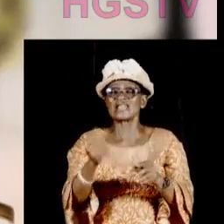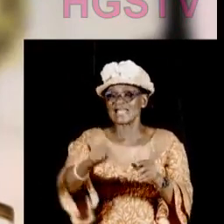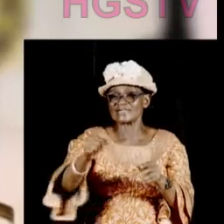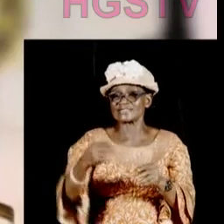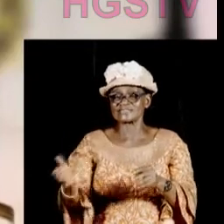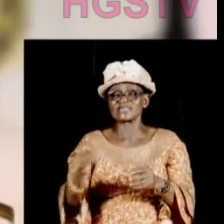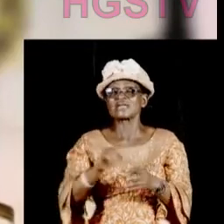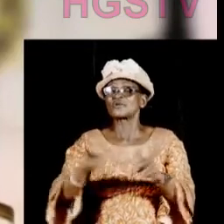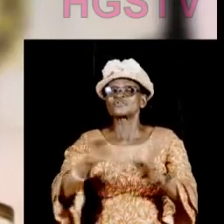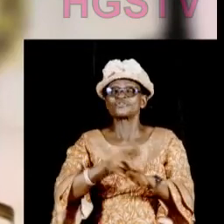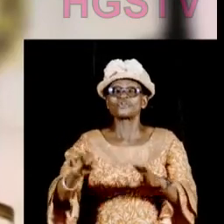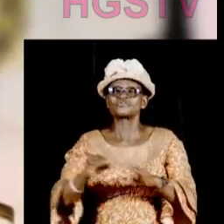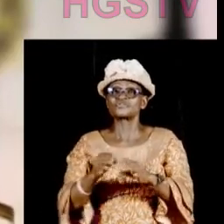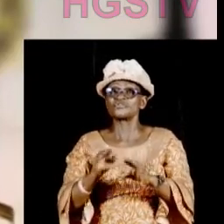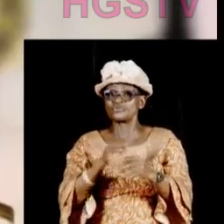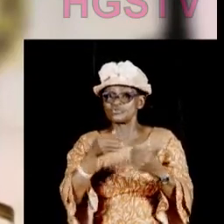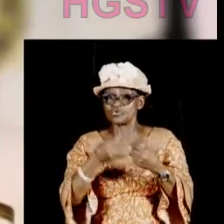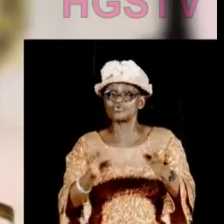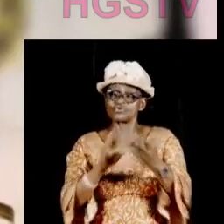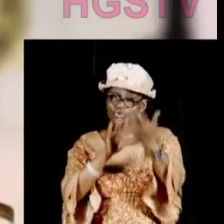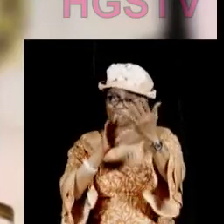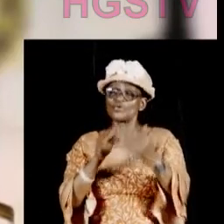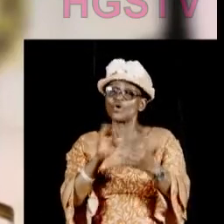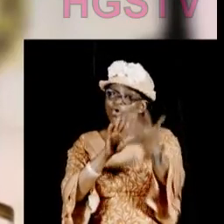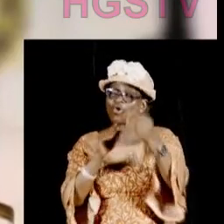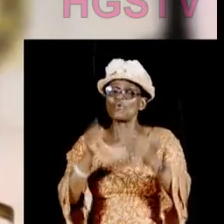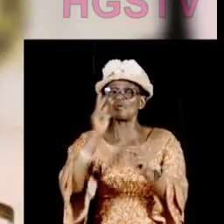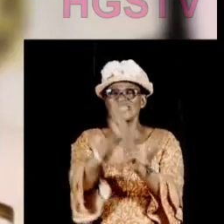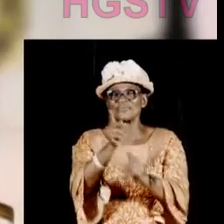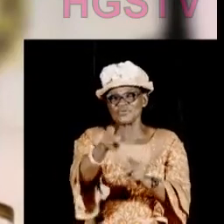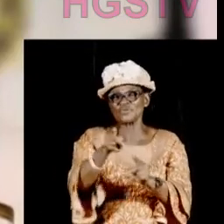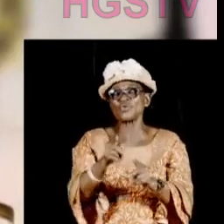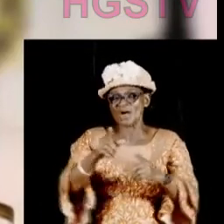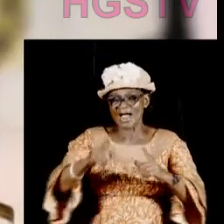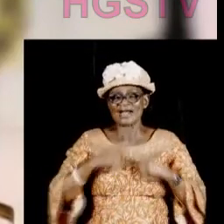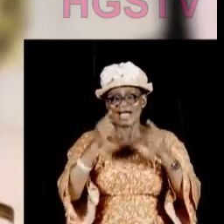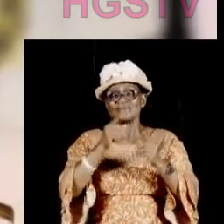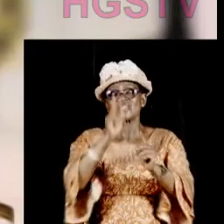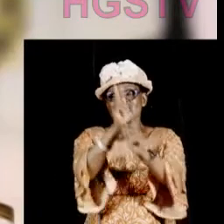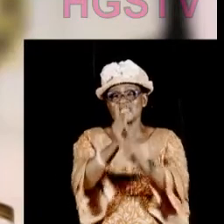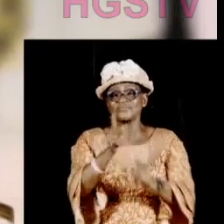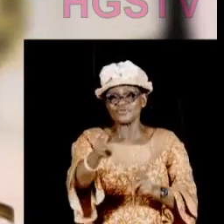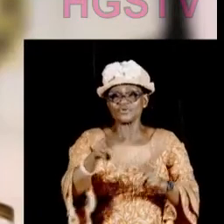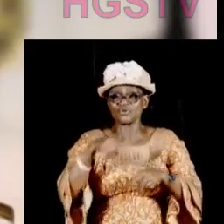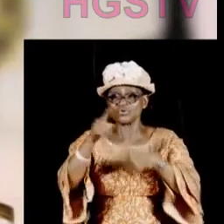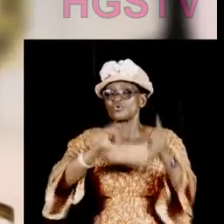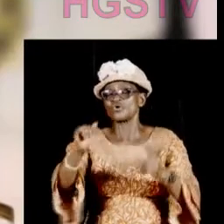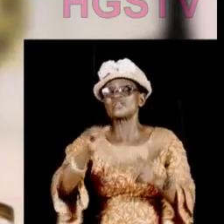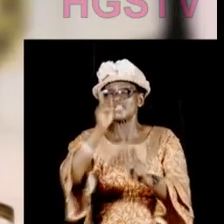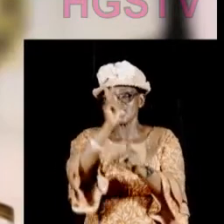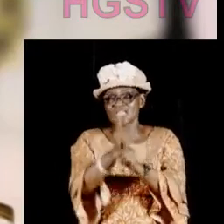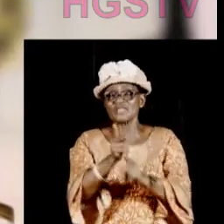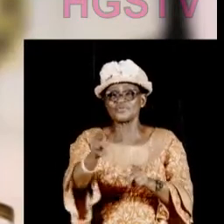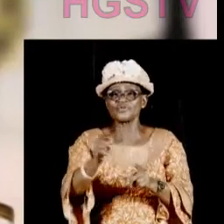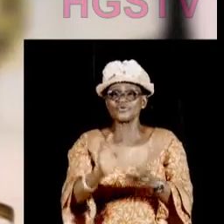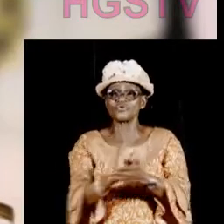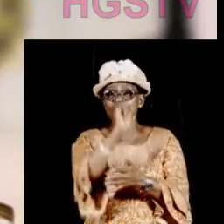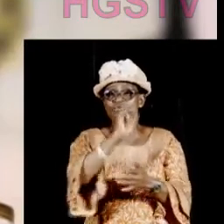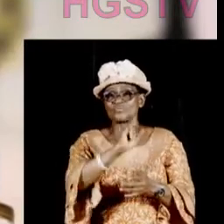hope. Hope keep you alive. Hope keep you going. Hope keep you